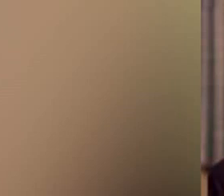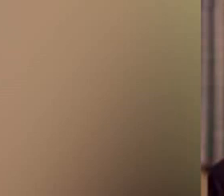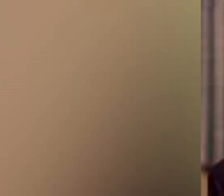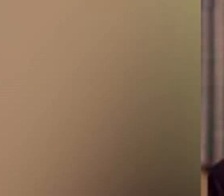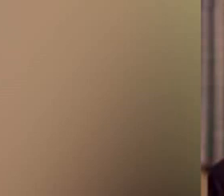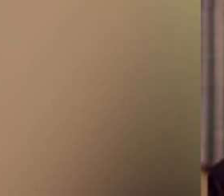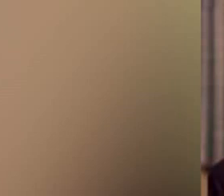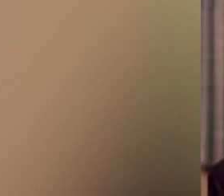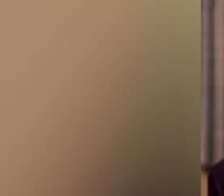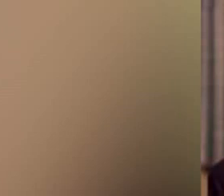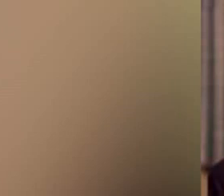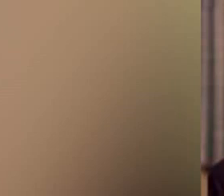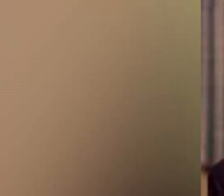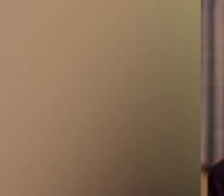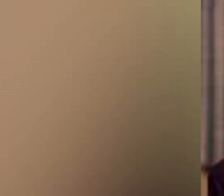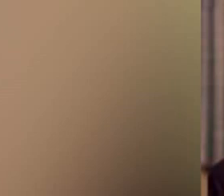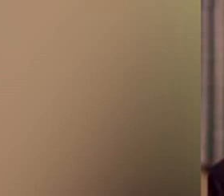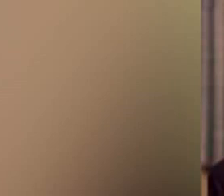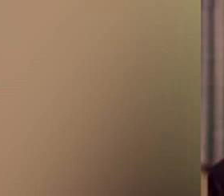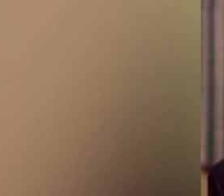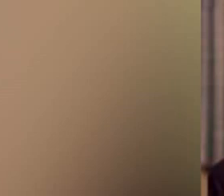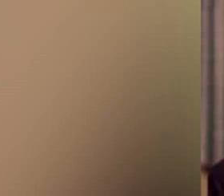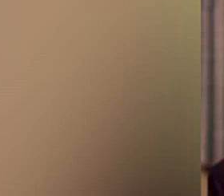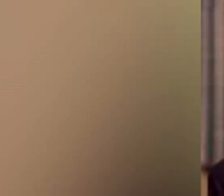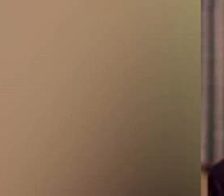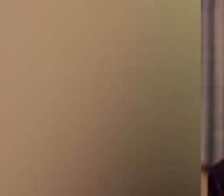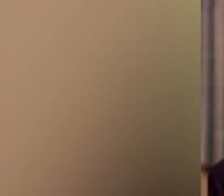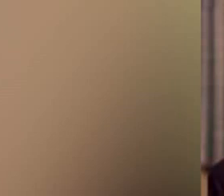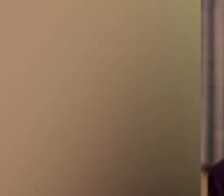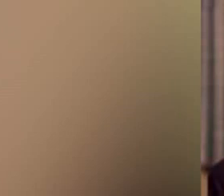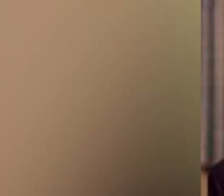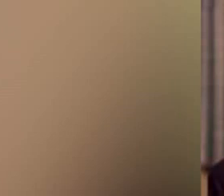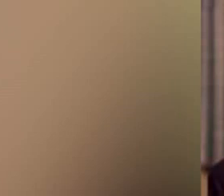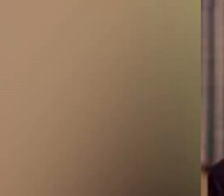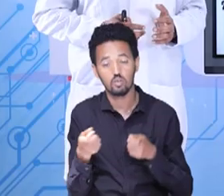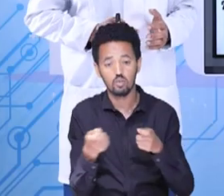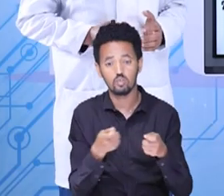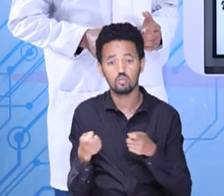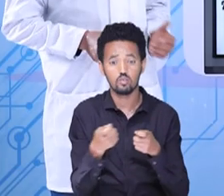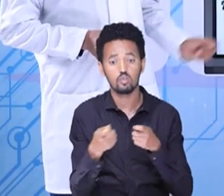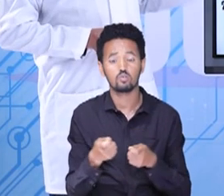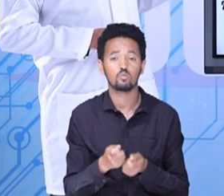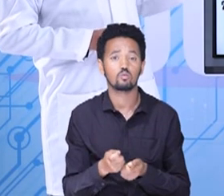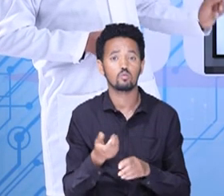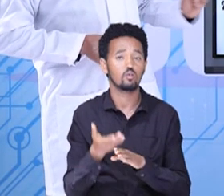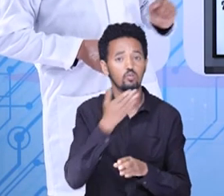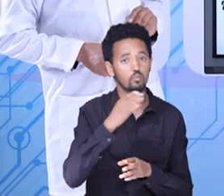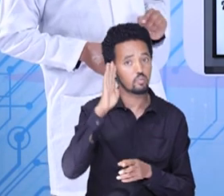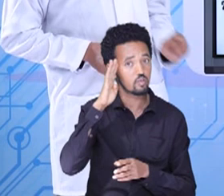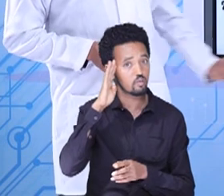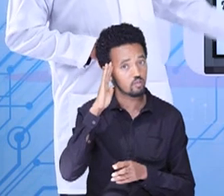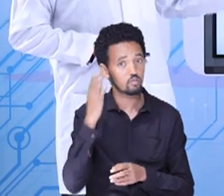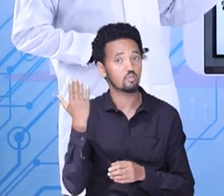the power of Emperor Haile Selassie was under the domination of British. The